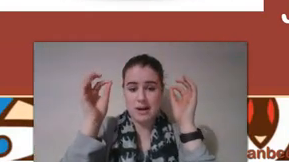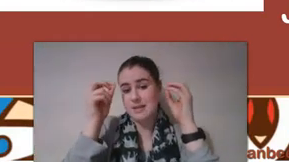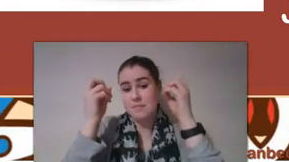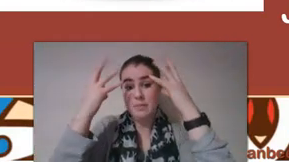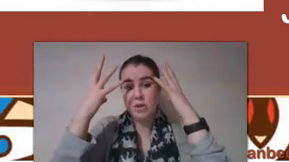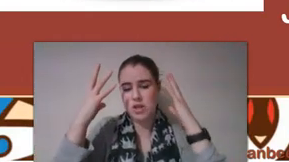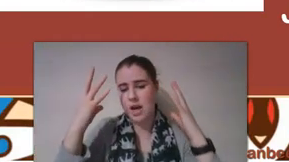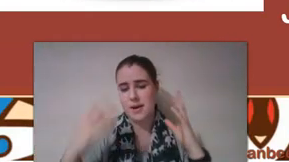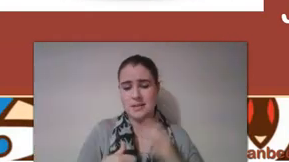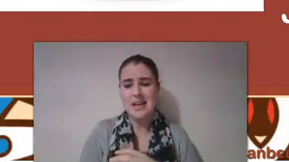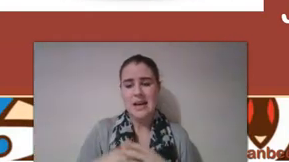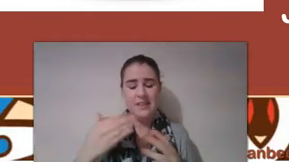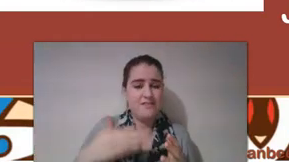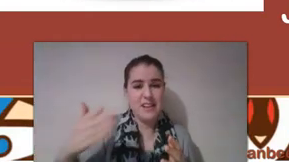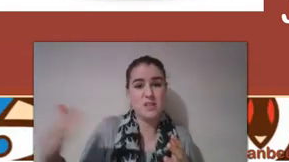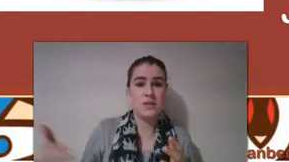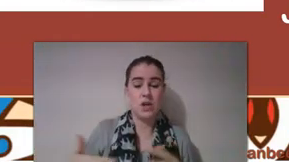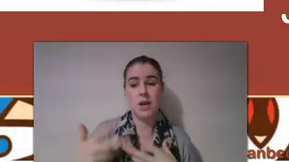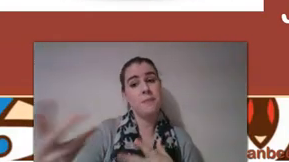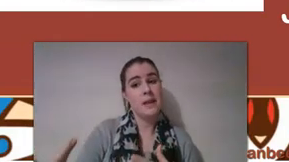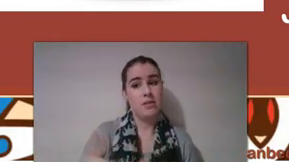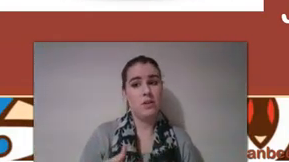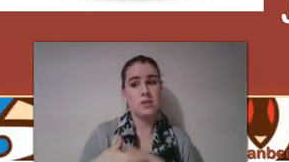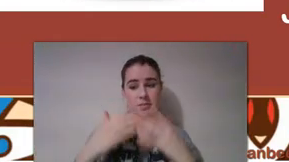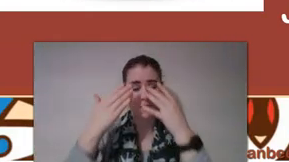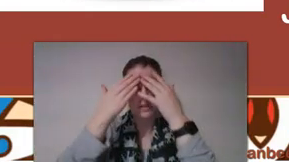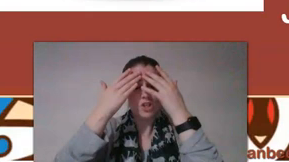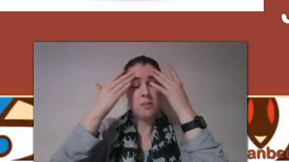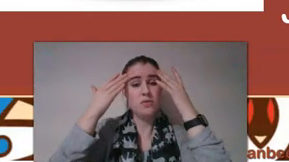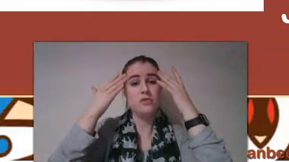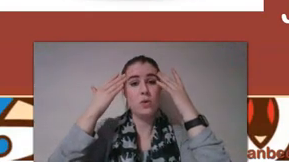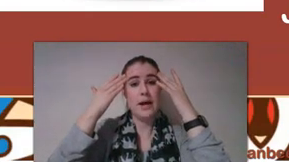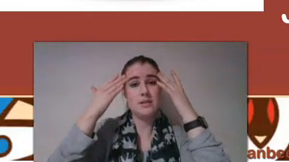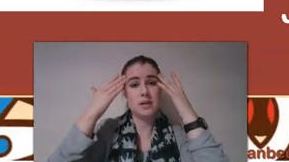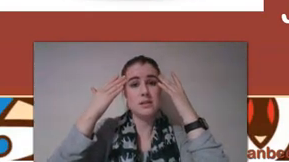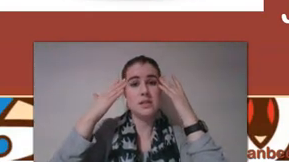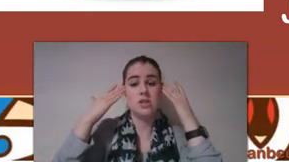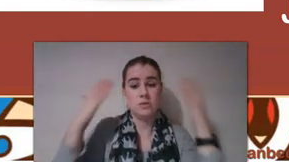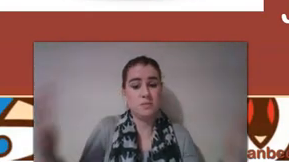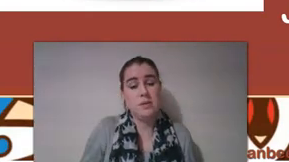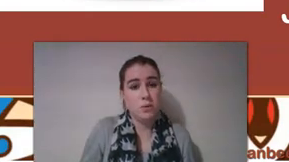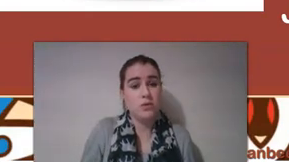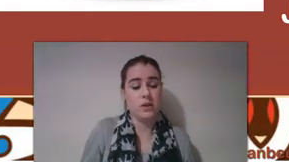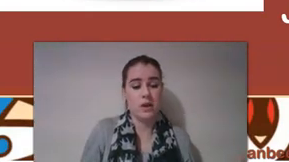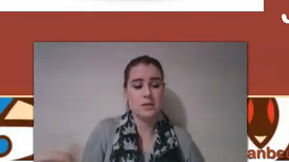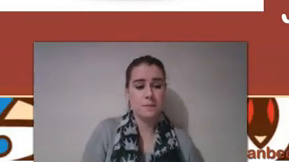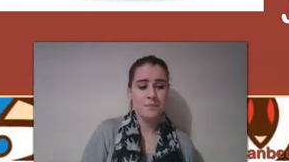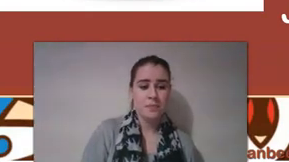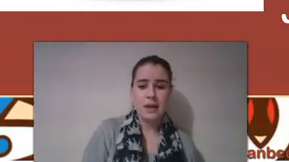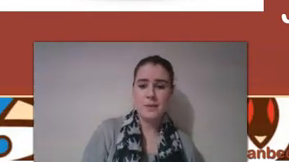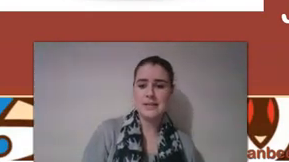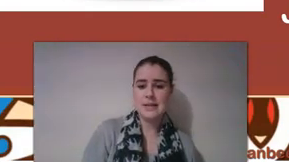thin eyebrows, then big bushy eyebrows, and it fits with the time. In those times, it was the shape of your forehead that considered you as being beautiful or